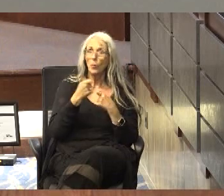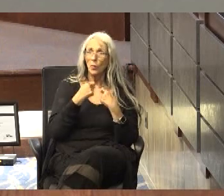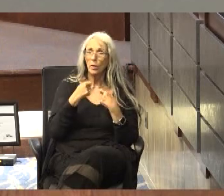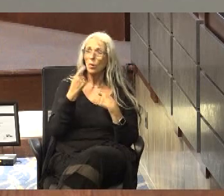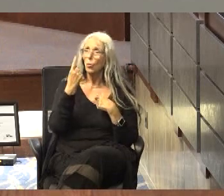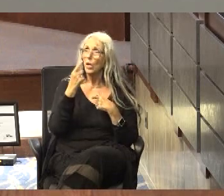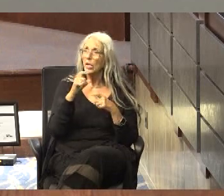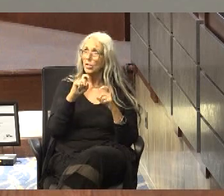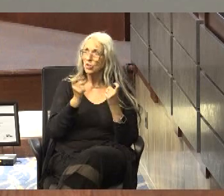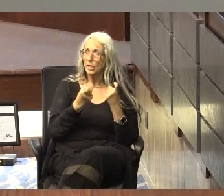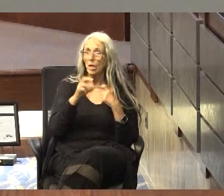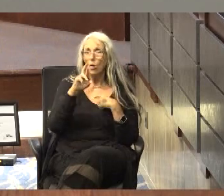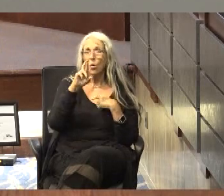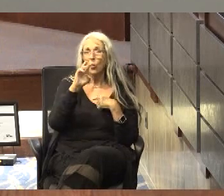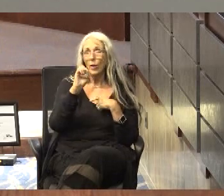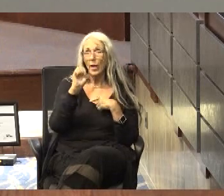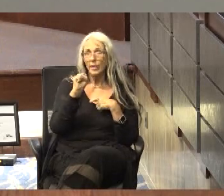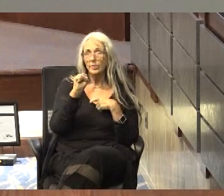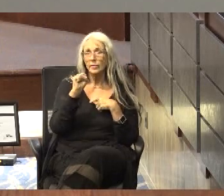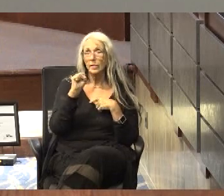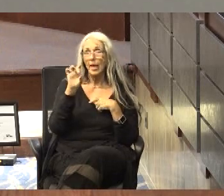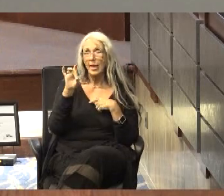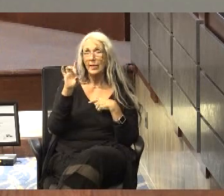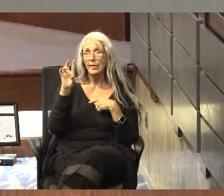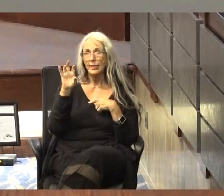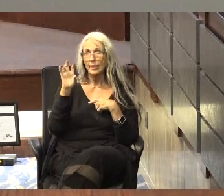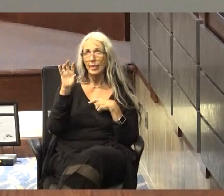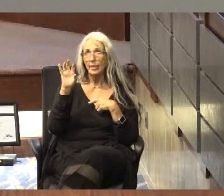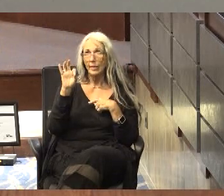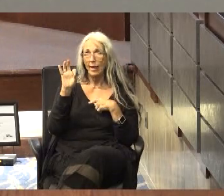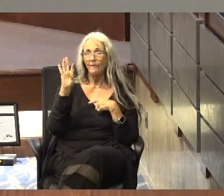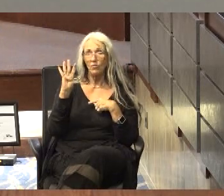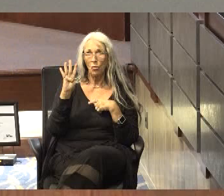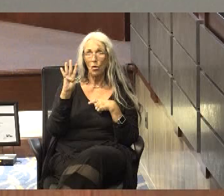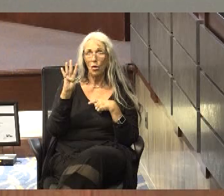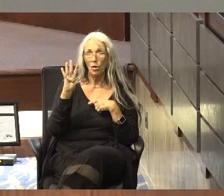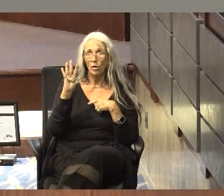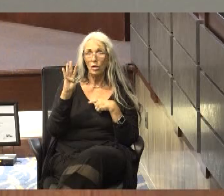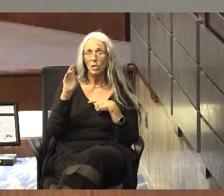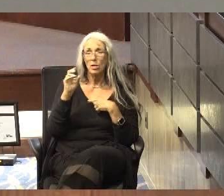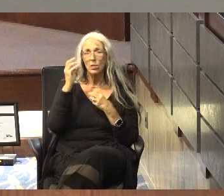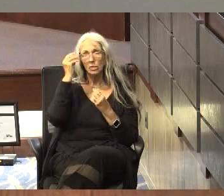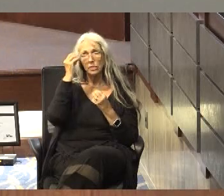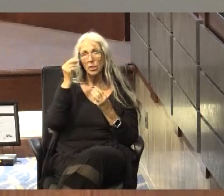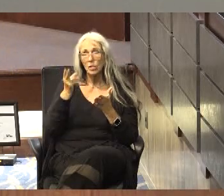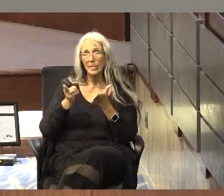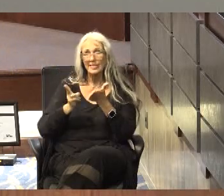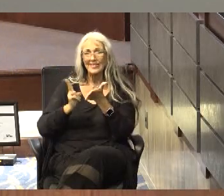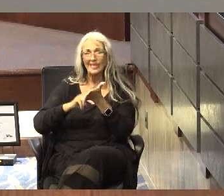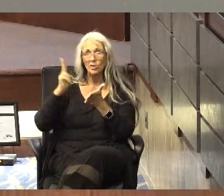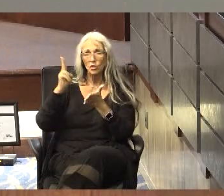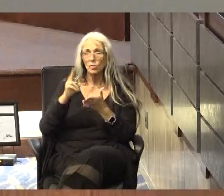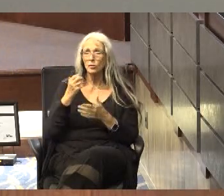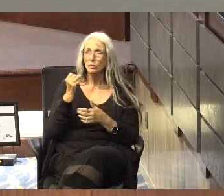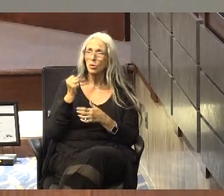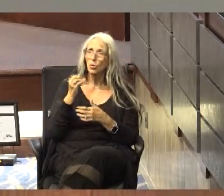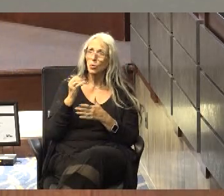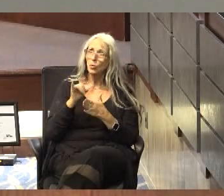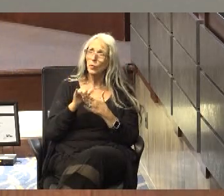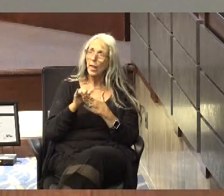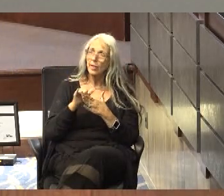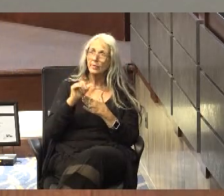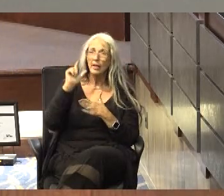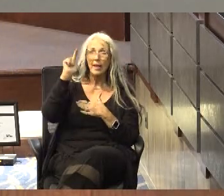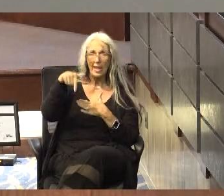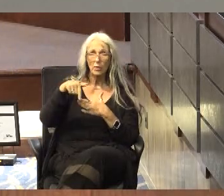change. We're pulling Resolution 894 from consideration. We've got a signature that we still need on an easement, so that'll be pulled for a later